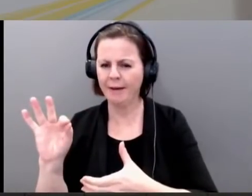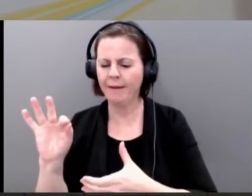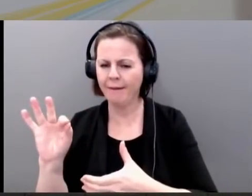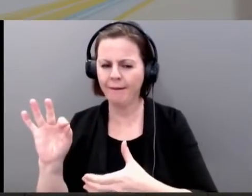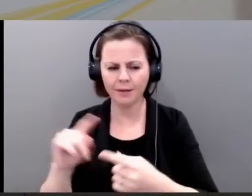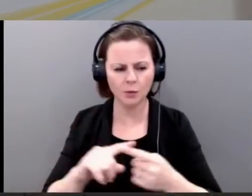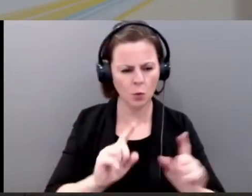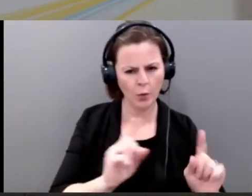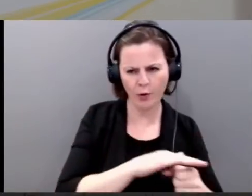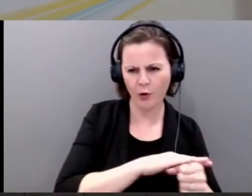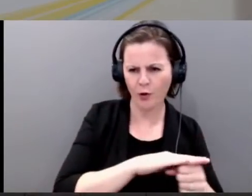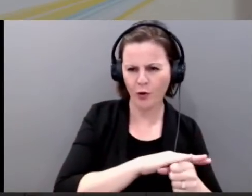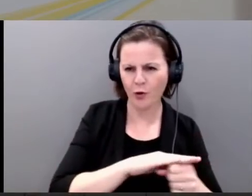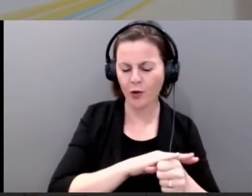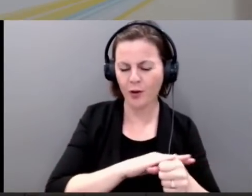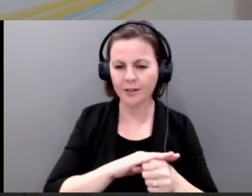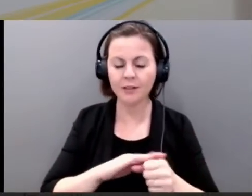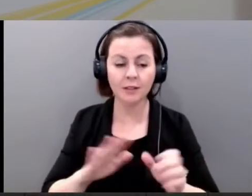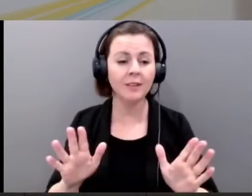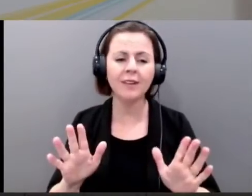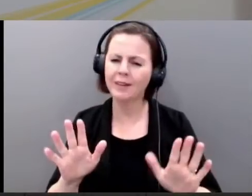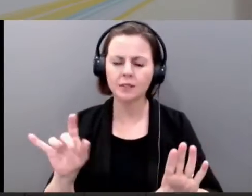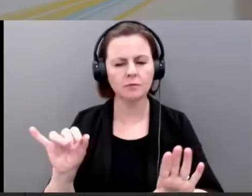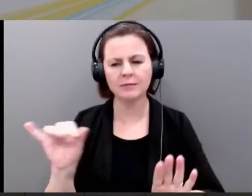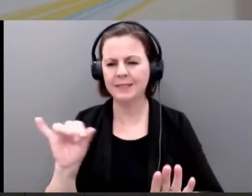similar age group that we've seen across the country.